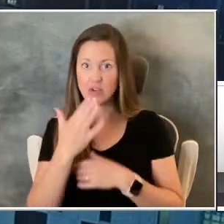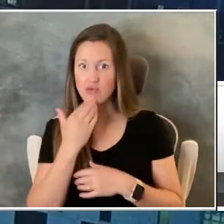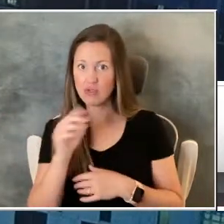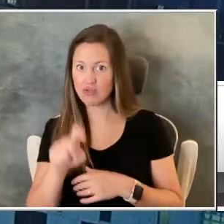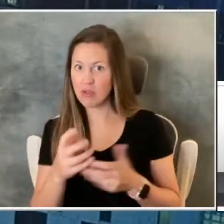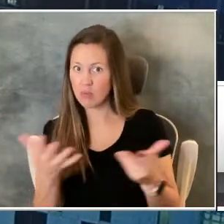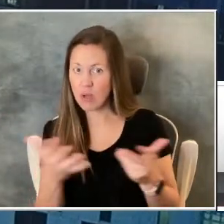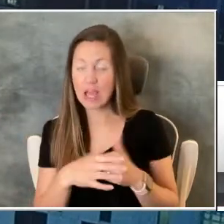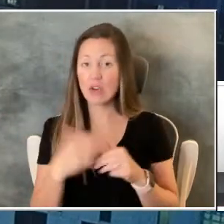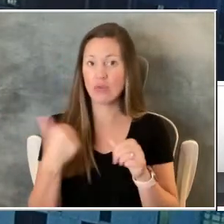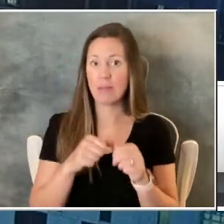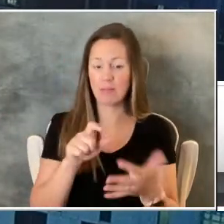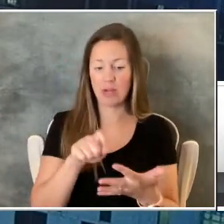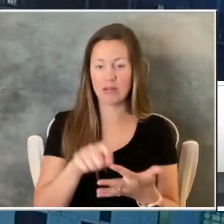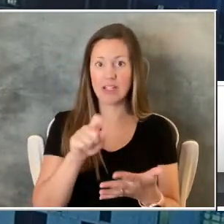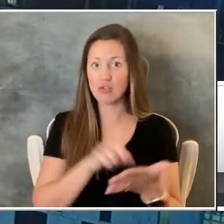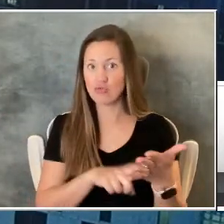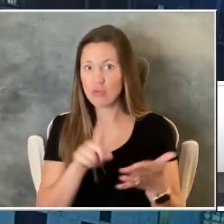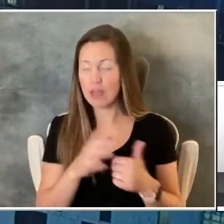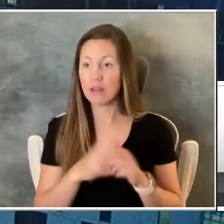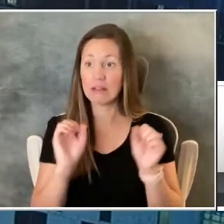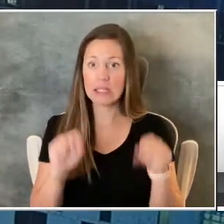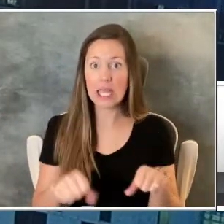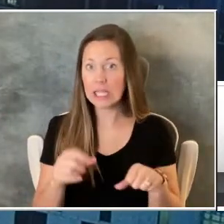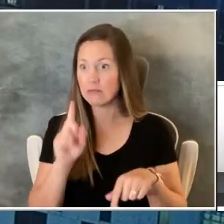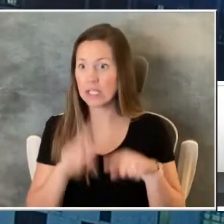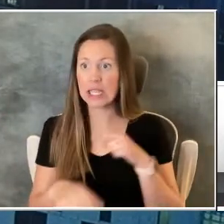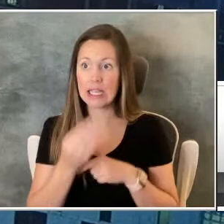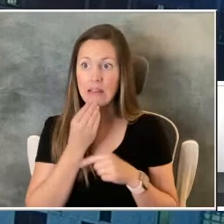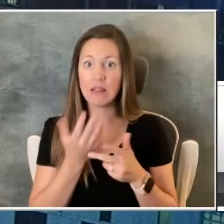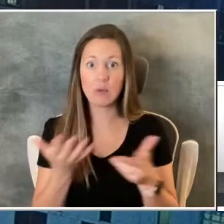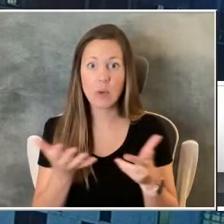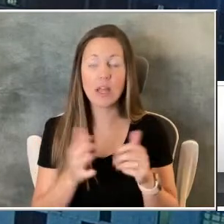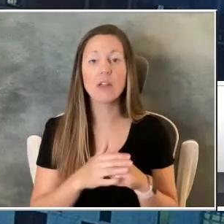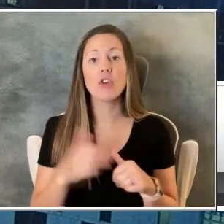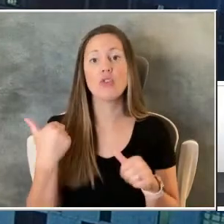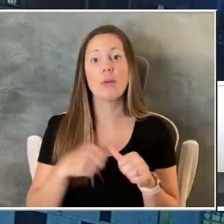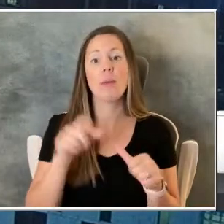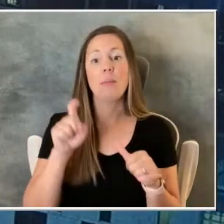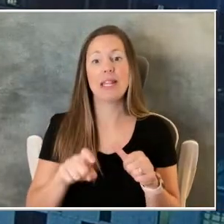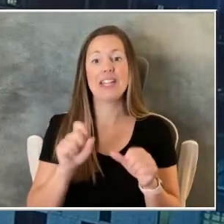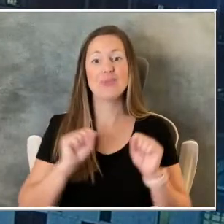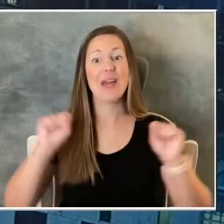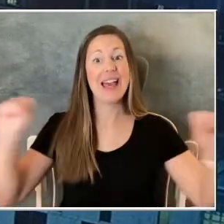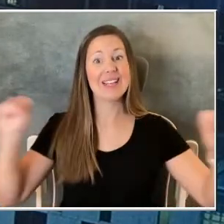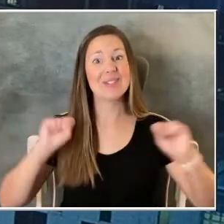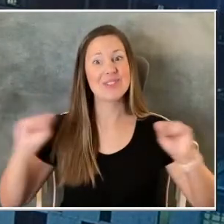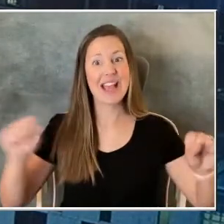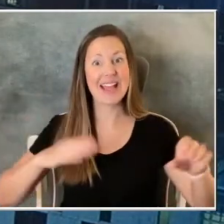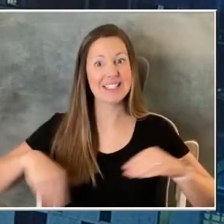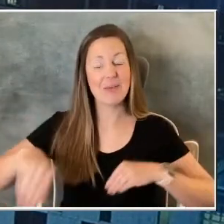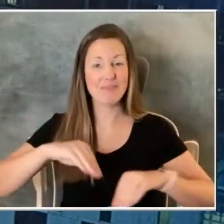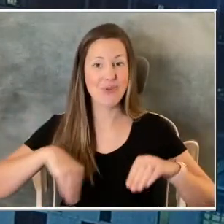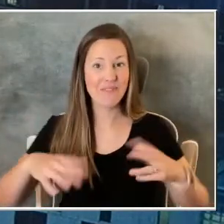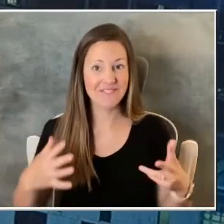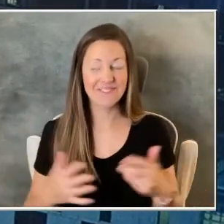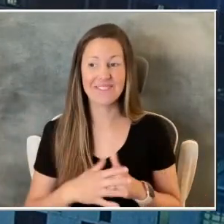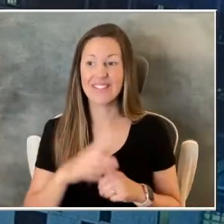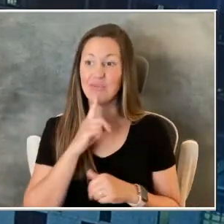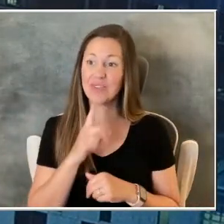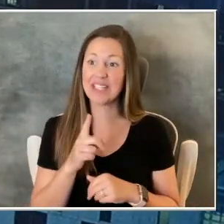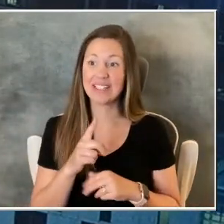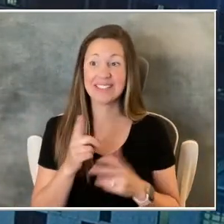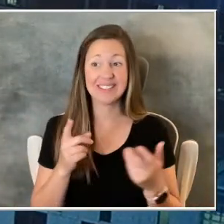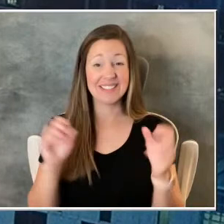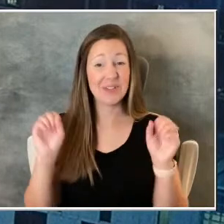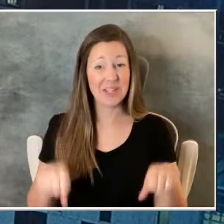What can I eat? What can't I eat? Remembering to move our bodies and to be active. And so it can get a little overwhelming,